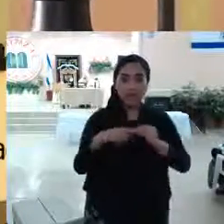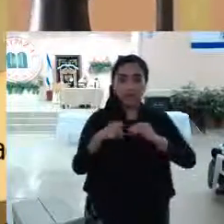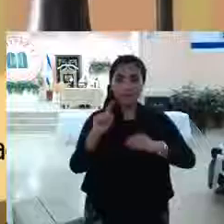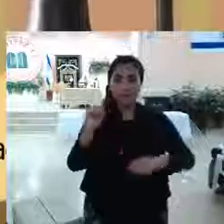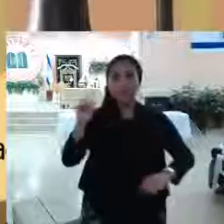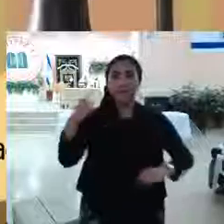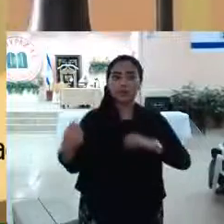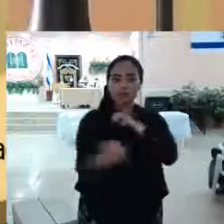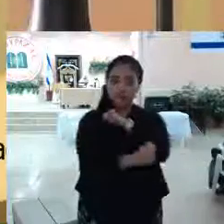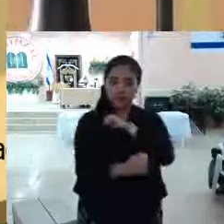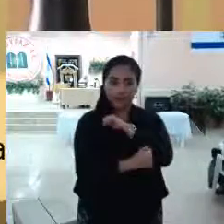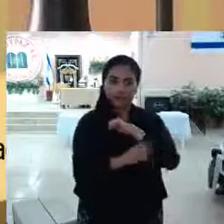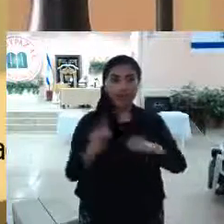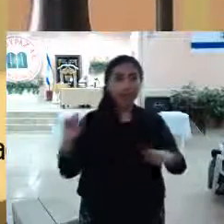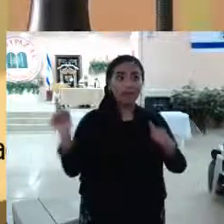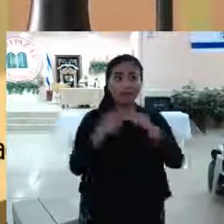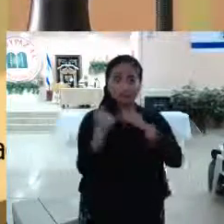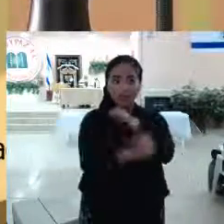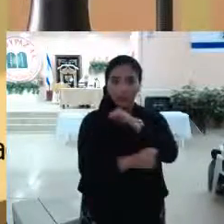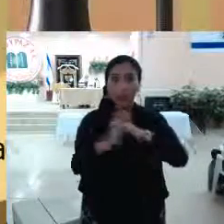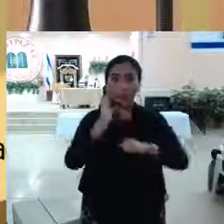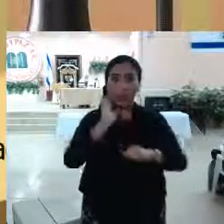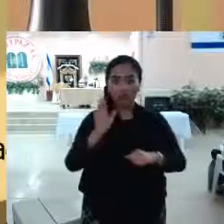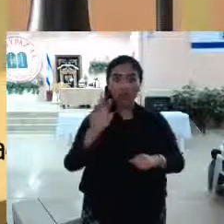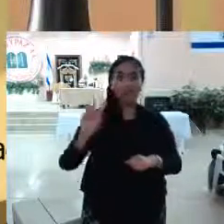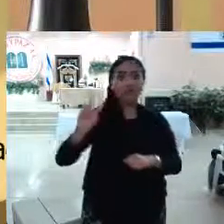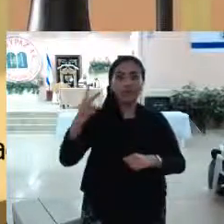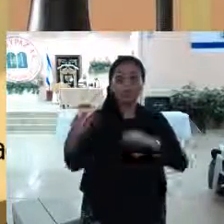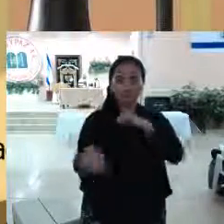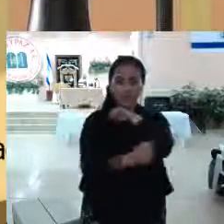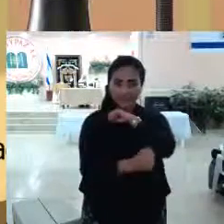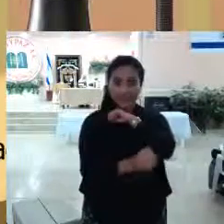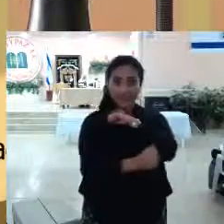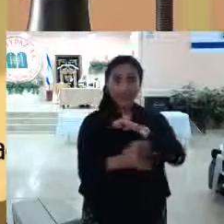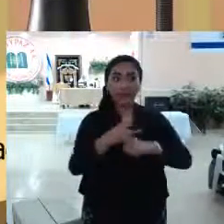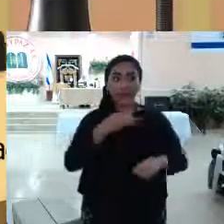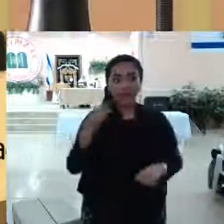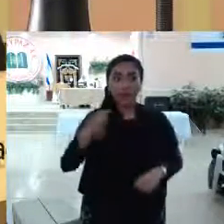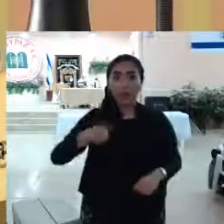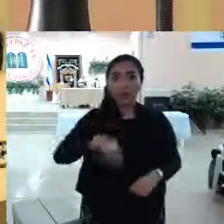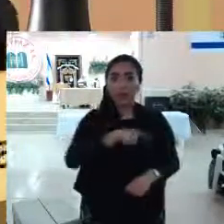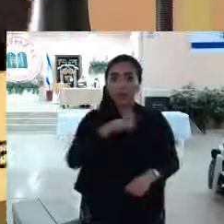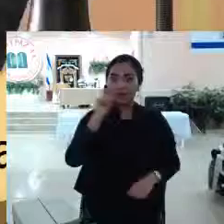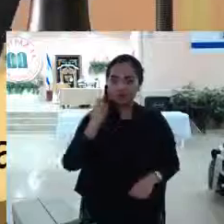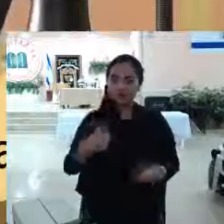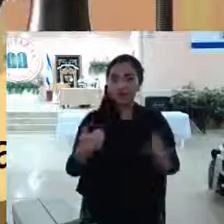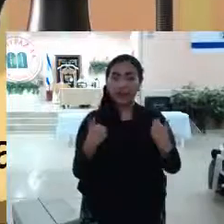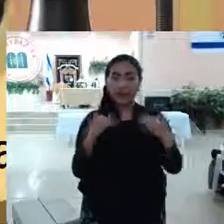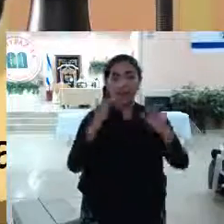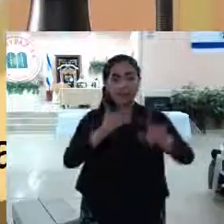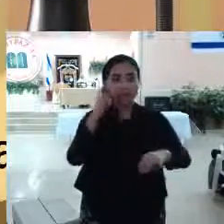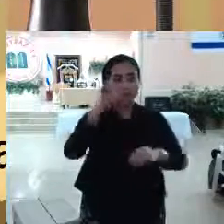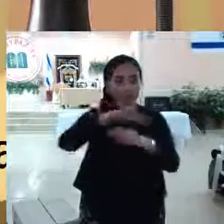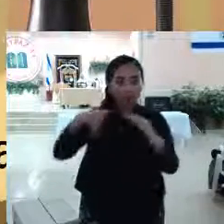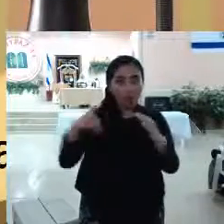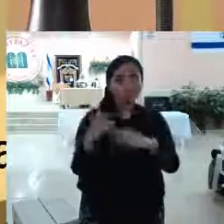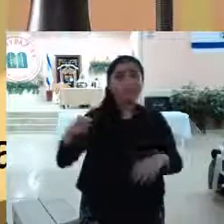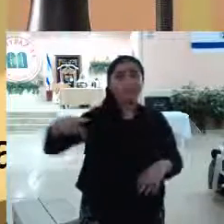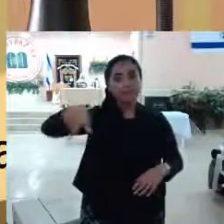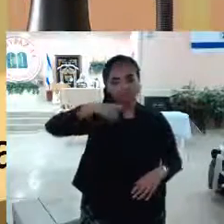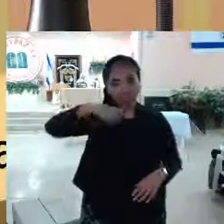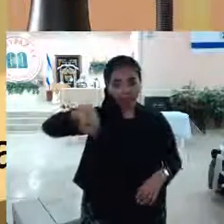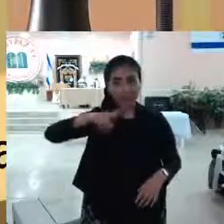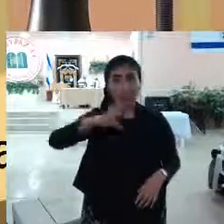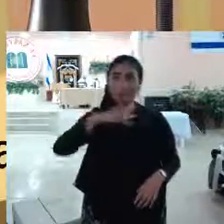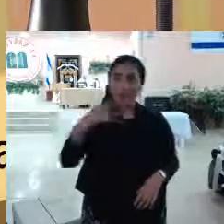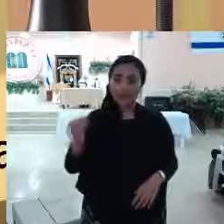Rishon, take a Pesach, the del primer first Pesach, y van a Pesach tomar del Rishon, Pesach Sheni. and they are going to take a Pesach Entonces tenemos Sheni. que tener So compasión por we have to todos have ellos. compassion for all